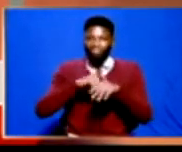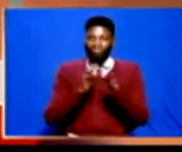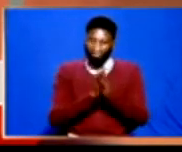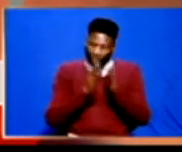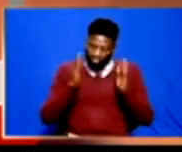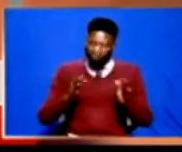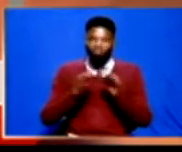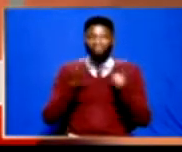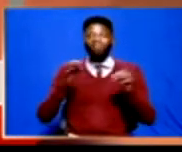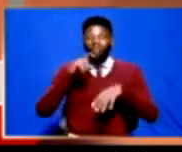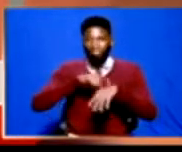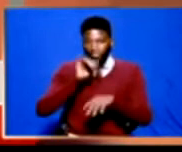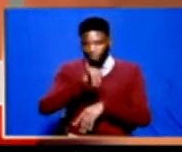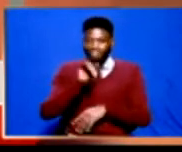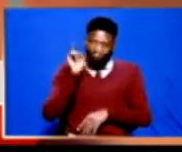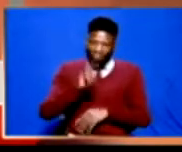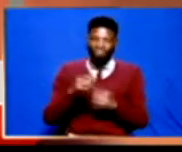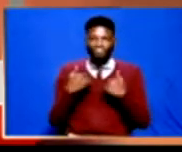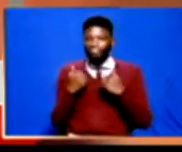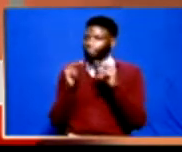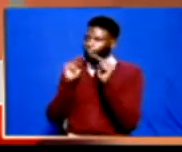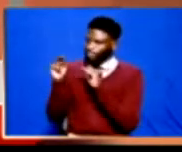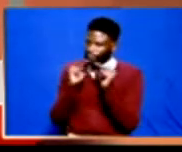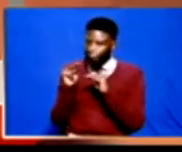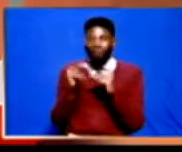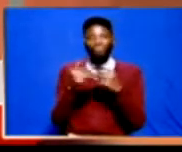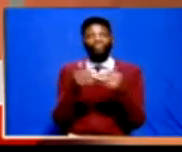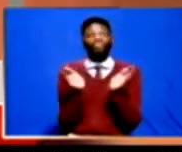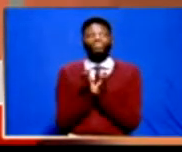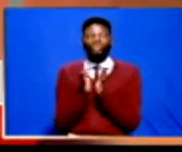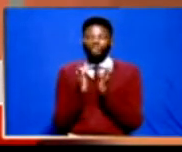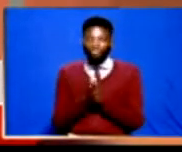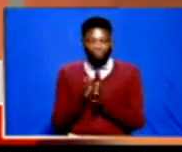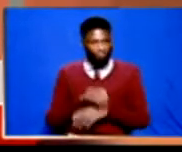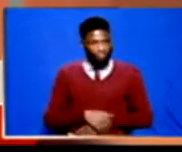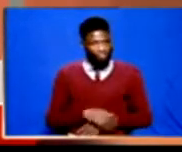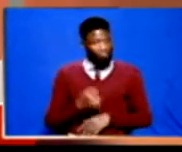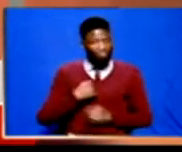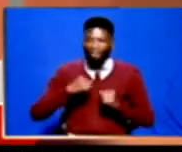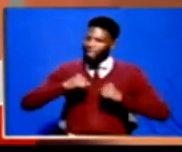have to be a lot of horse trading and negotiation between the communities. For me, what I'm very excited about is that